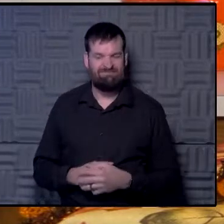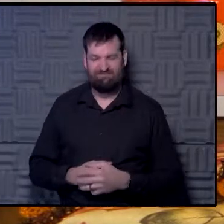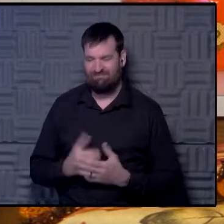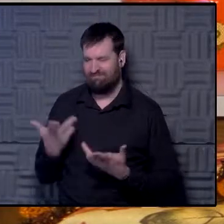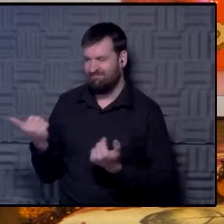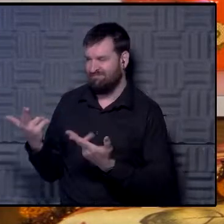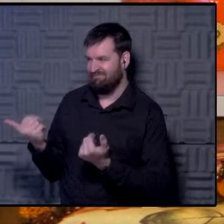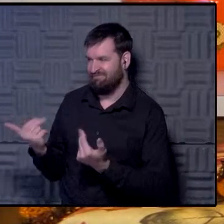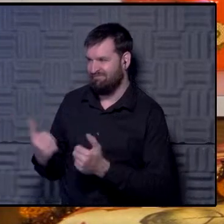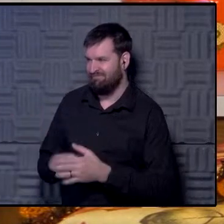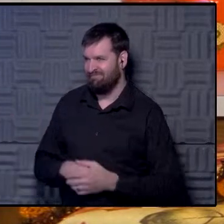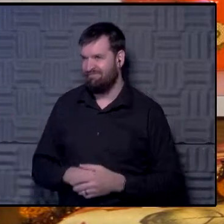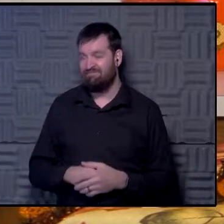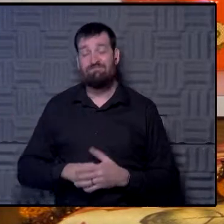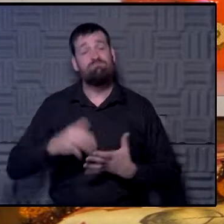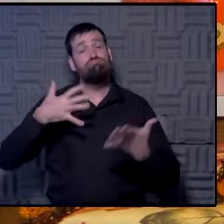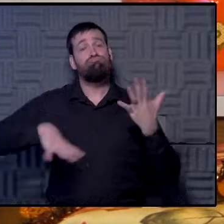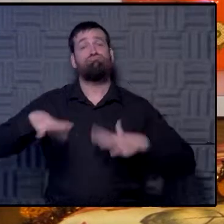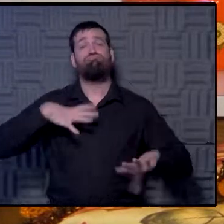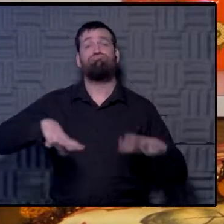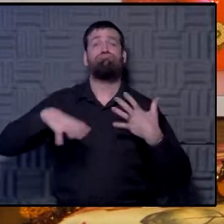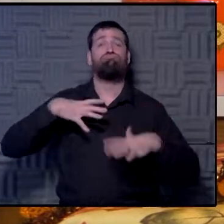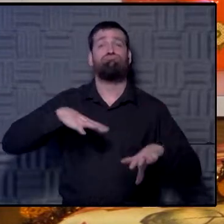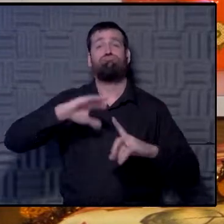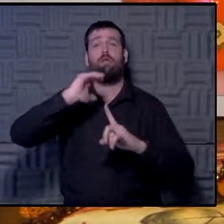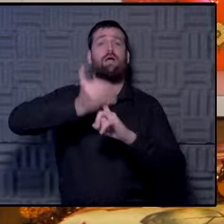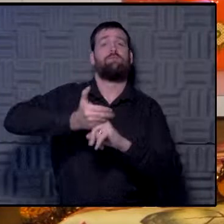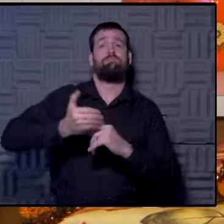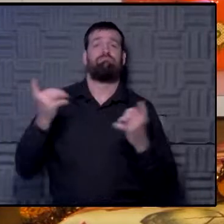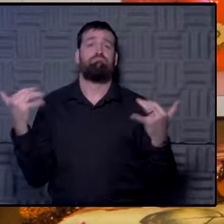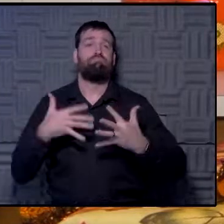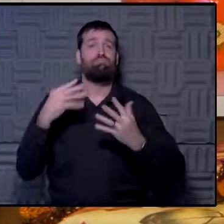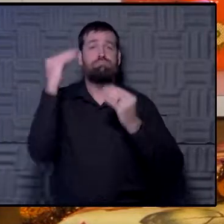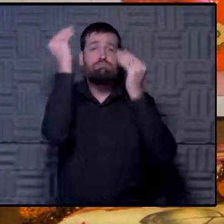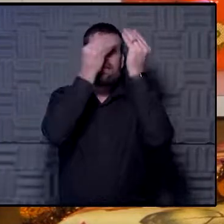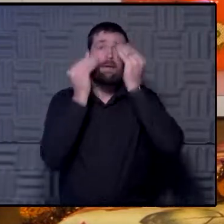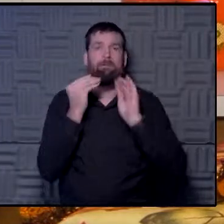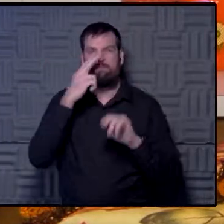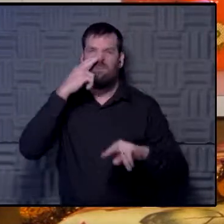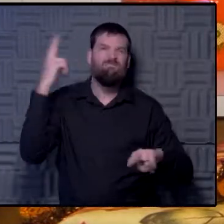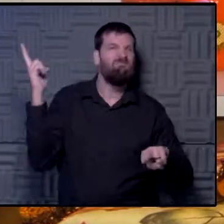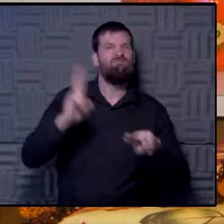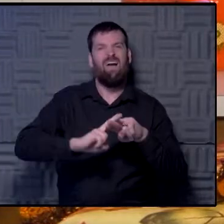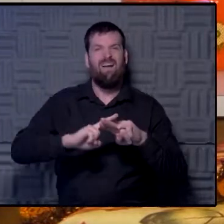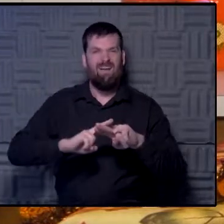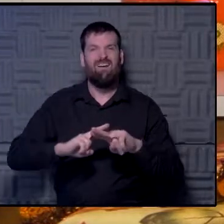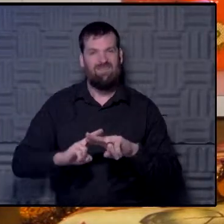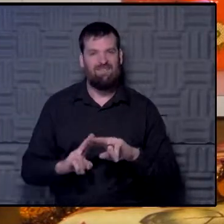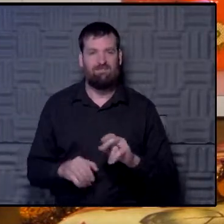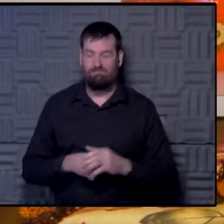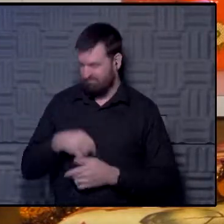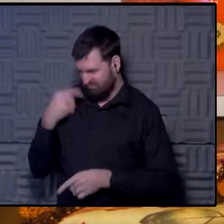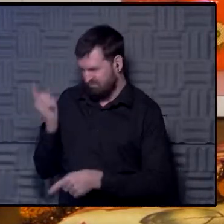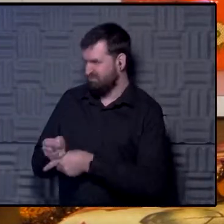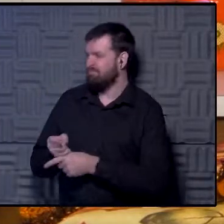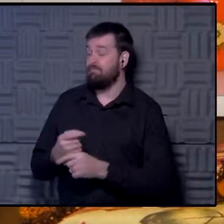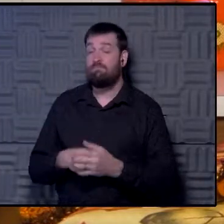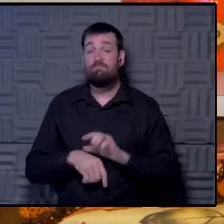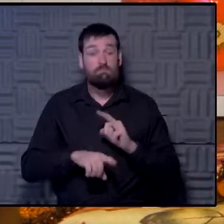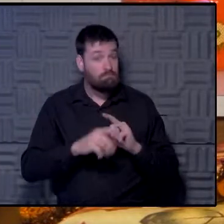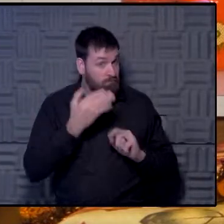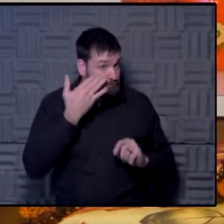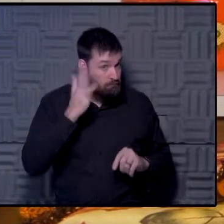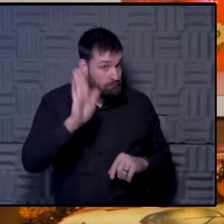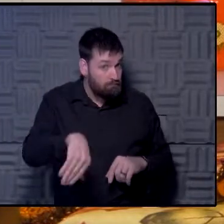Well, dressing up in costumes and putting on spooky makeup is a fun part of Halloween. Right. But did you